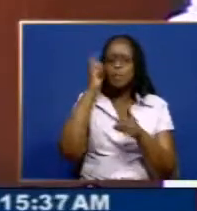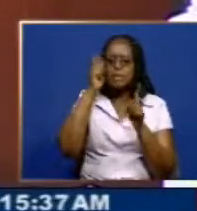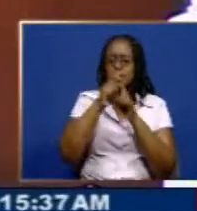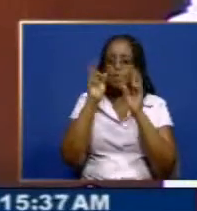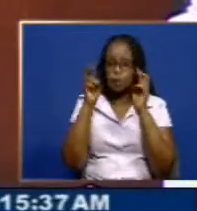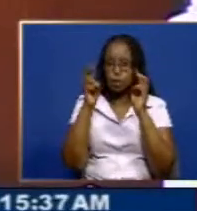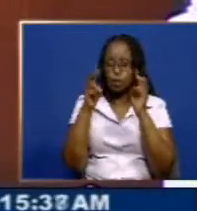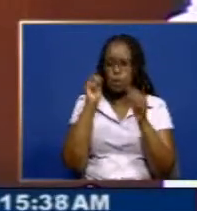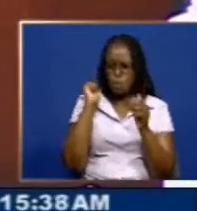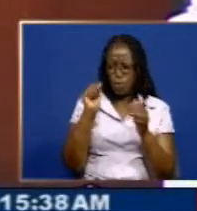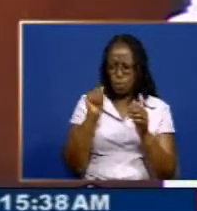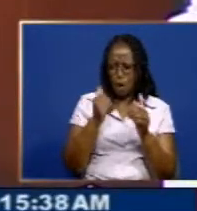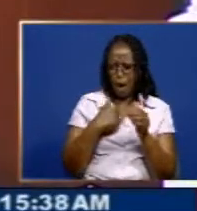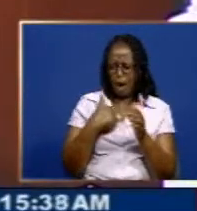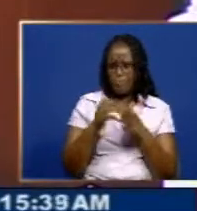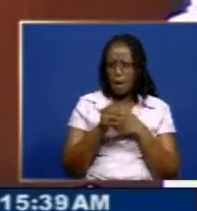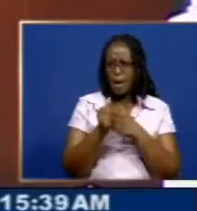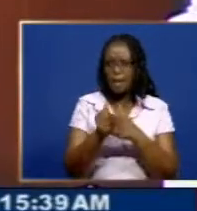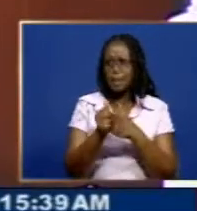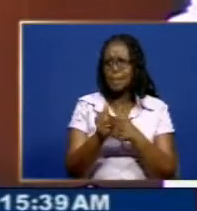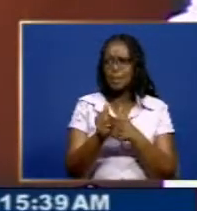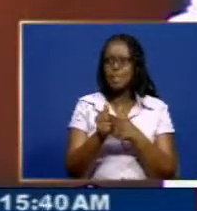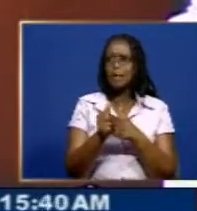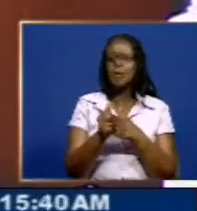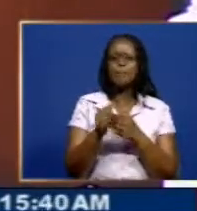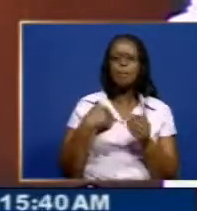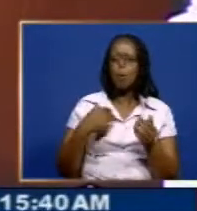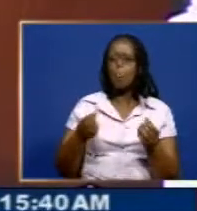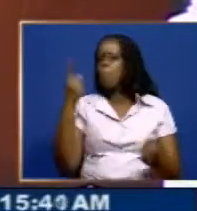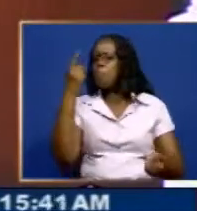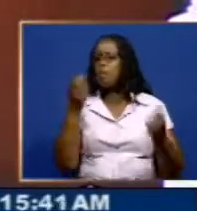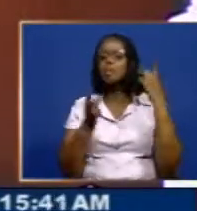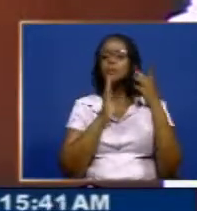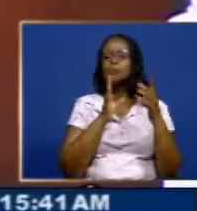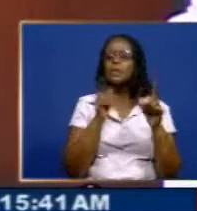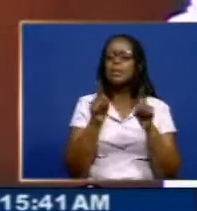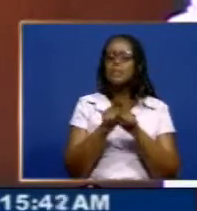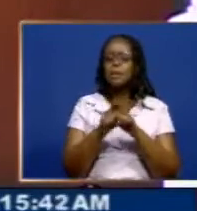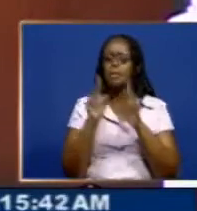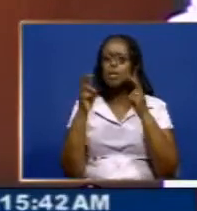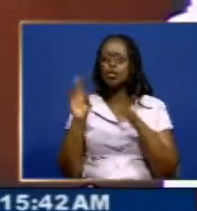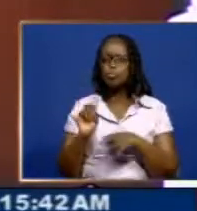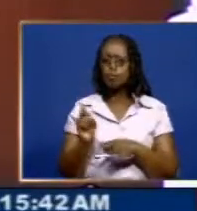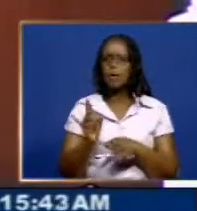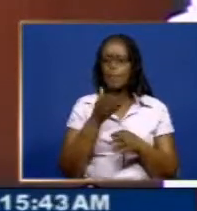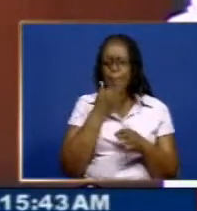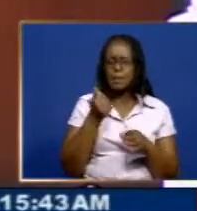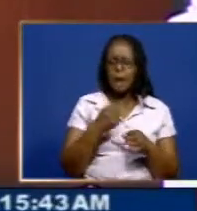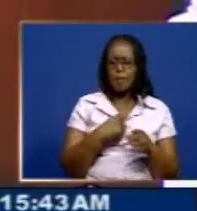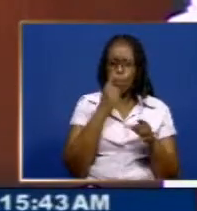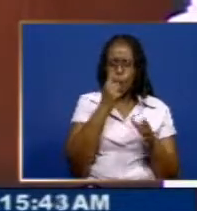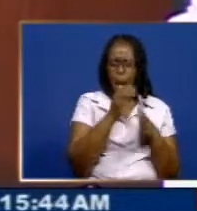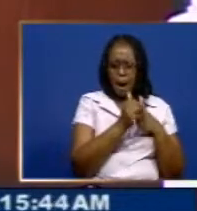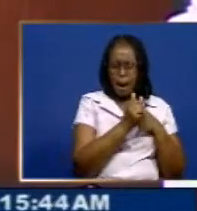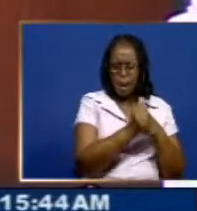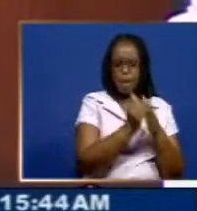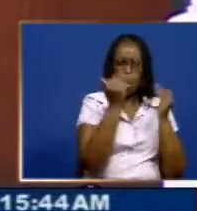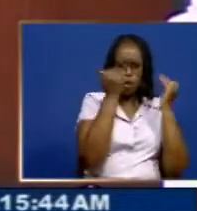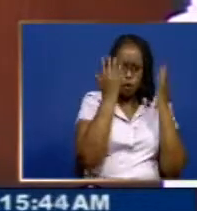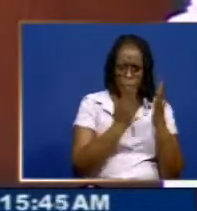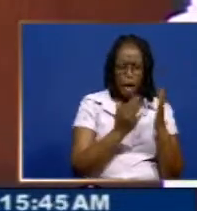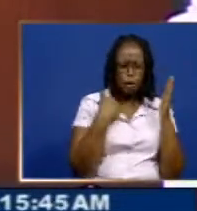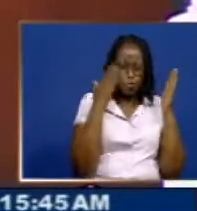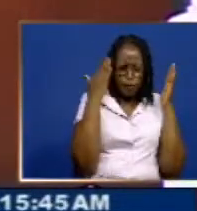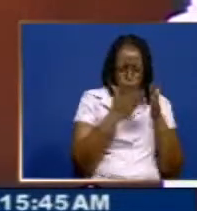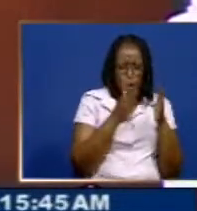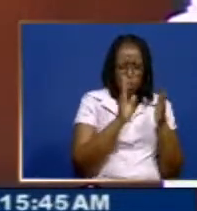some guidance that they should not speak in chorus on the same matter, and let us have one lead counsel who argues one matter? I